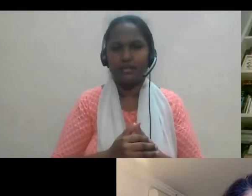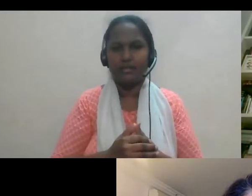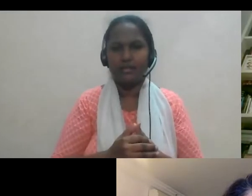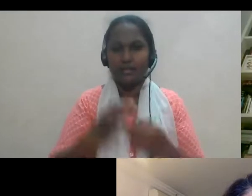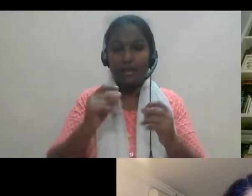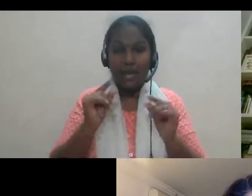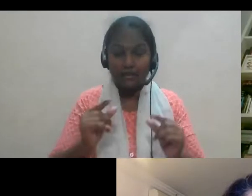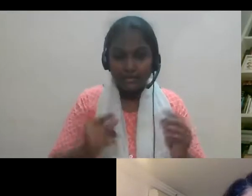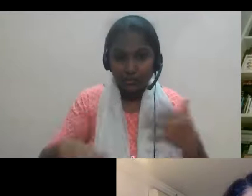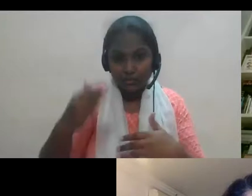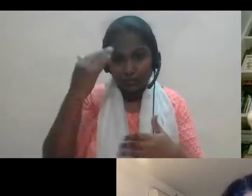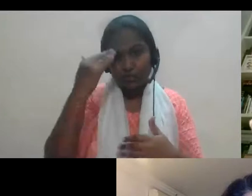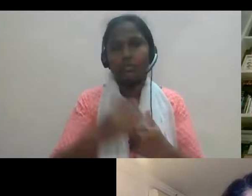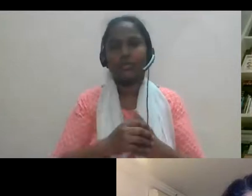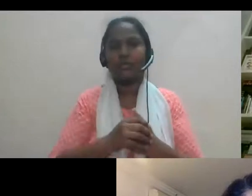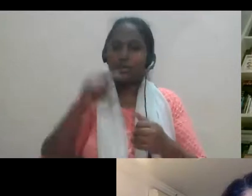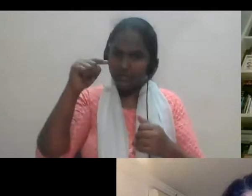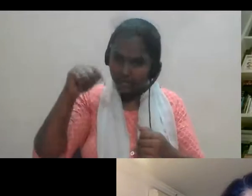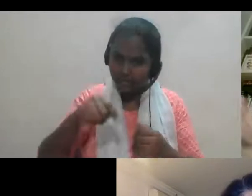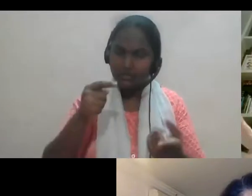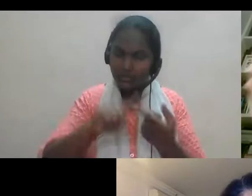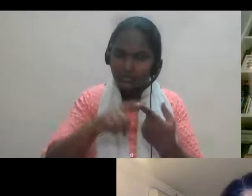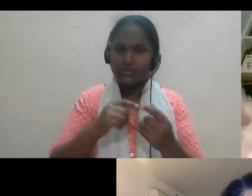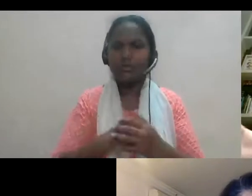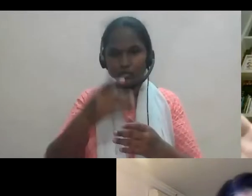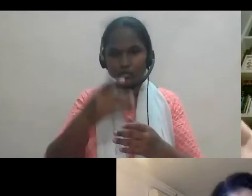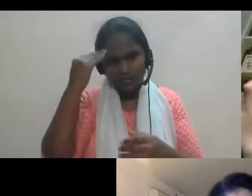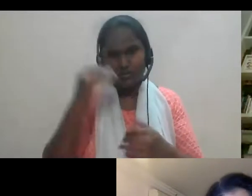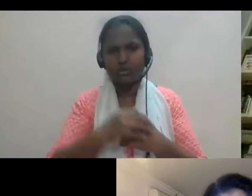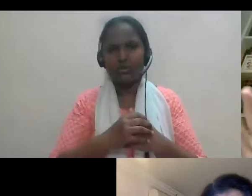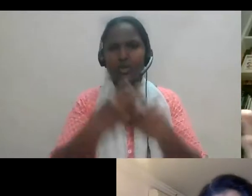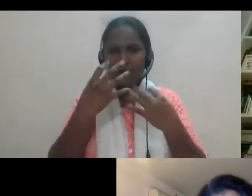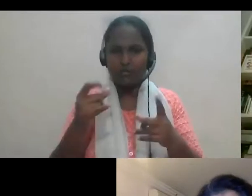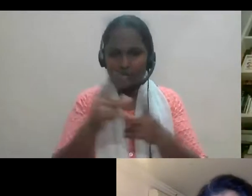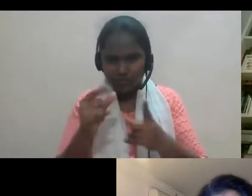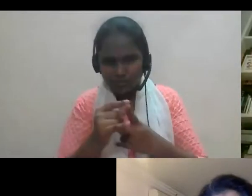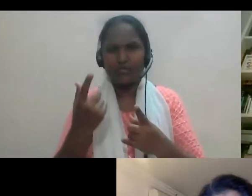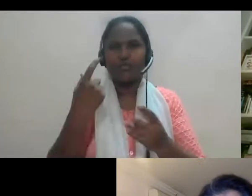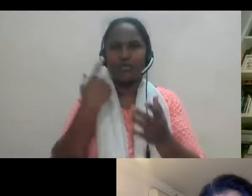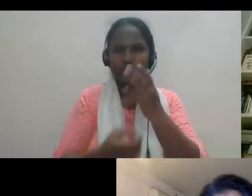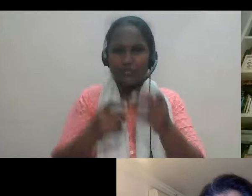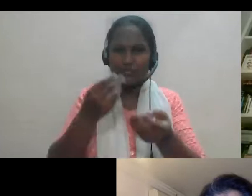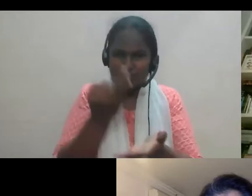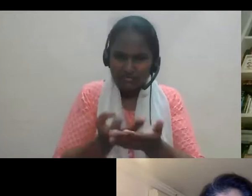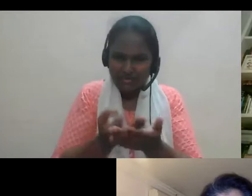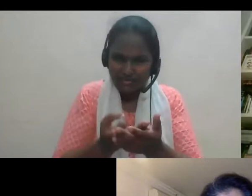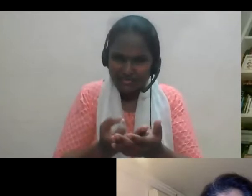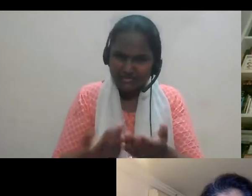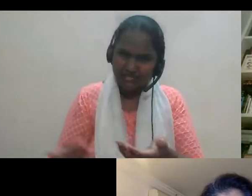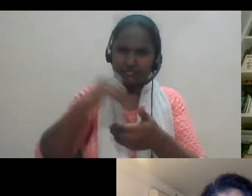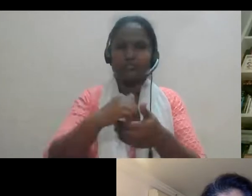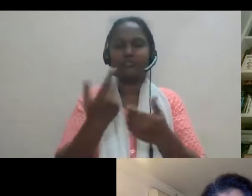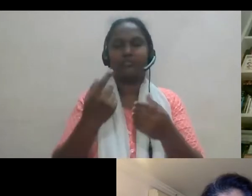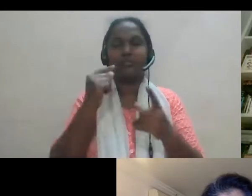urgencies, no? So okay. In that situation, you know, we had to do an enormous work of fundraising on the